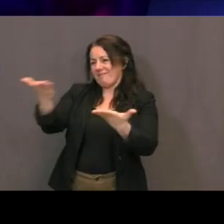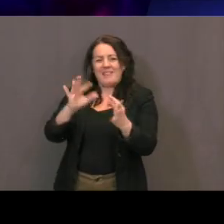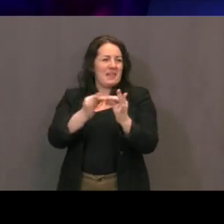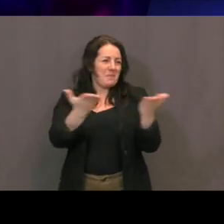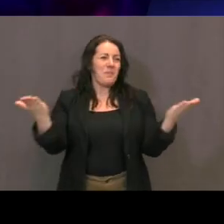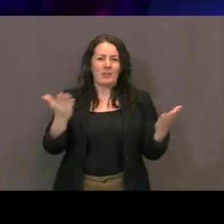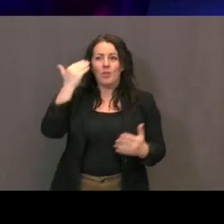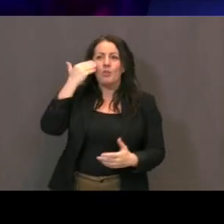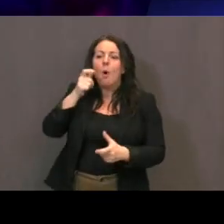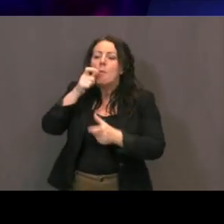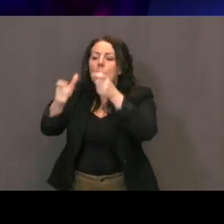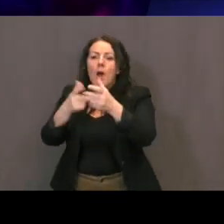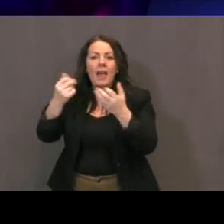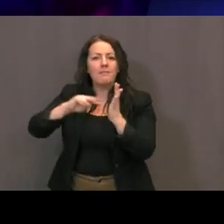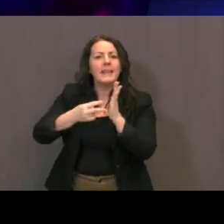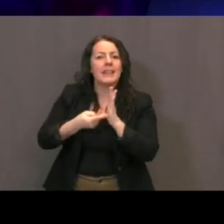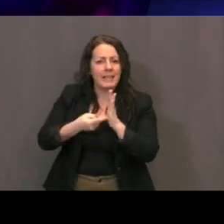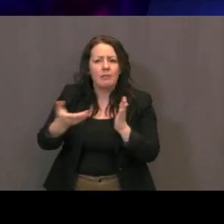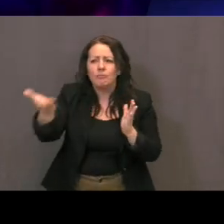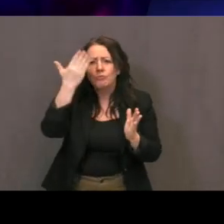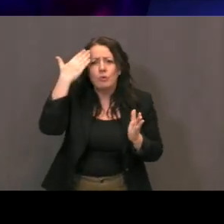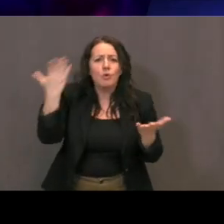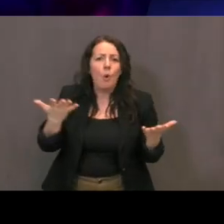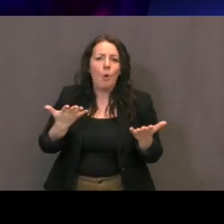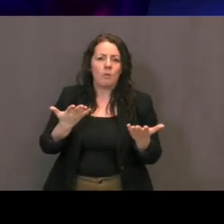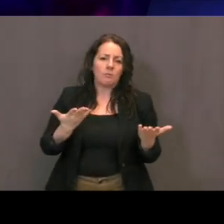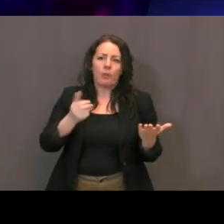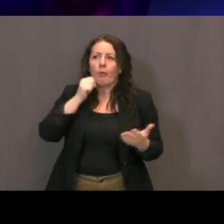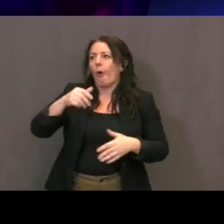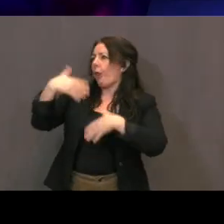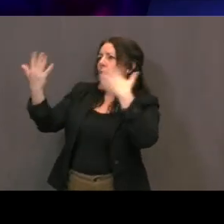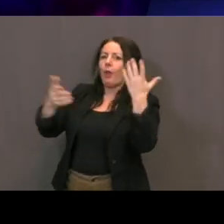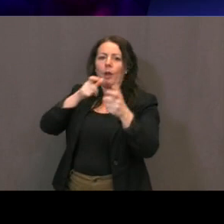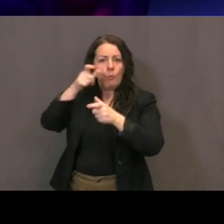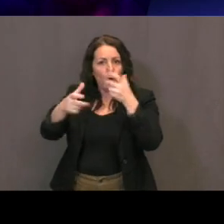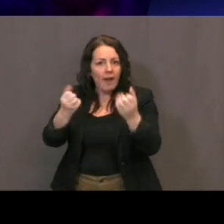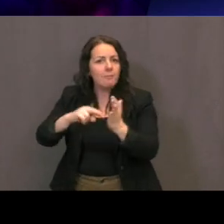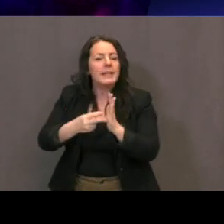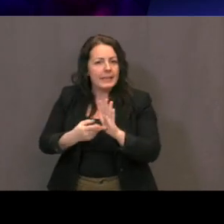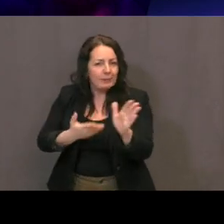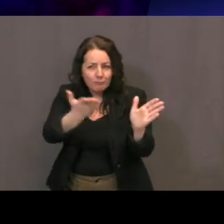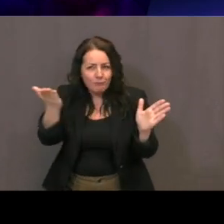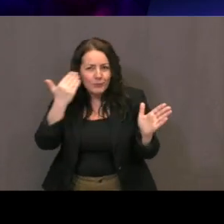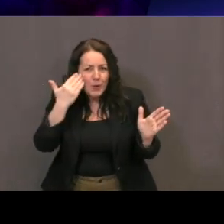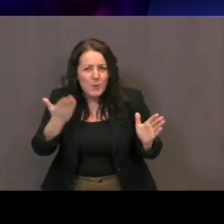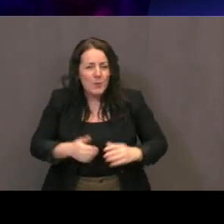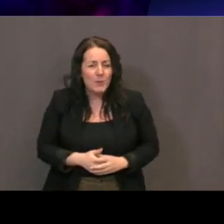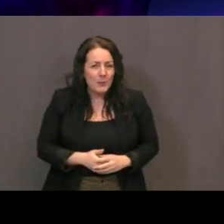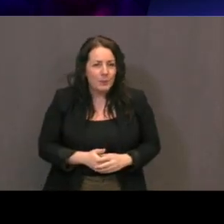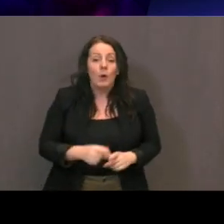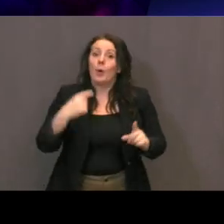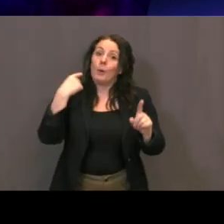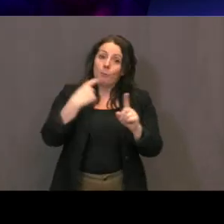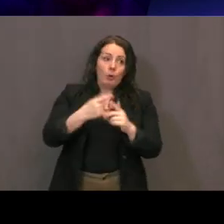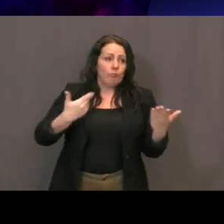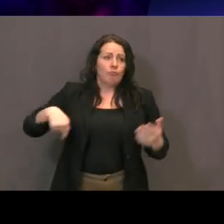And so, as Wittgenstein, he said, the limits of my language are the limits of my world. And so, of